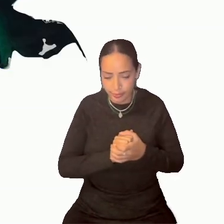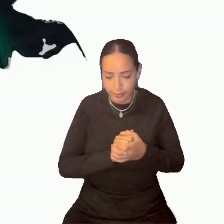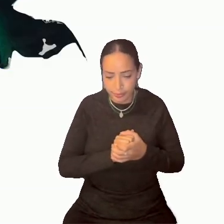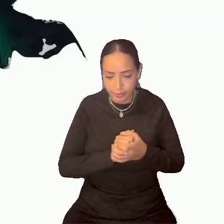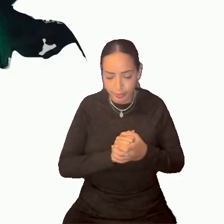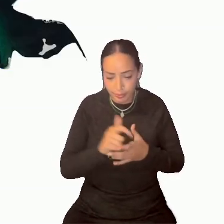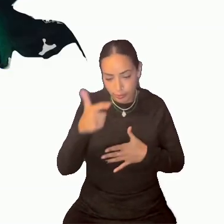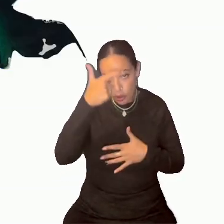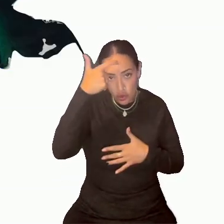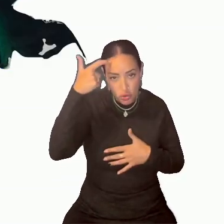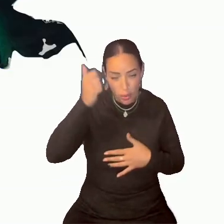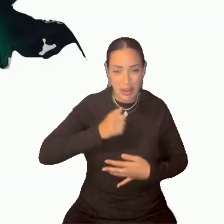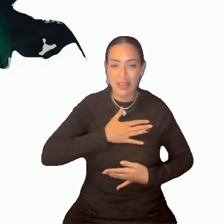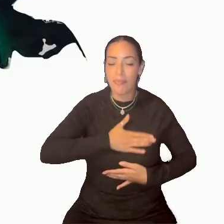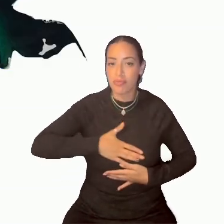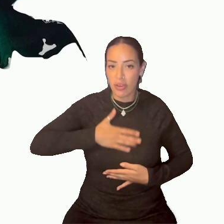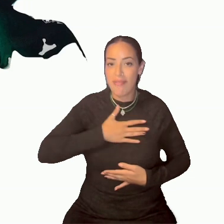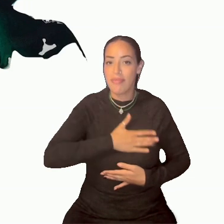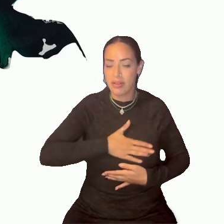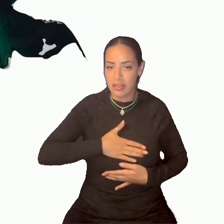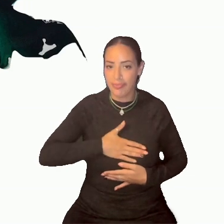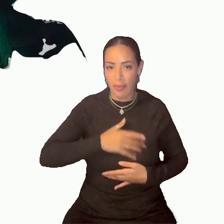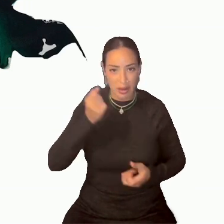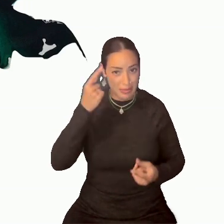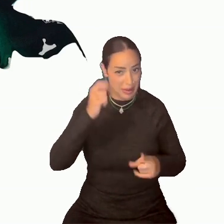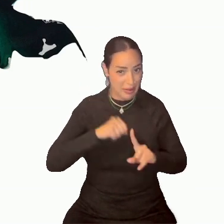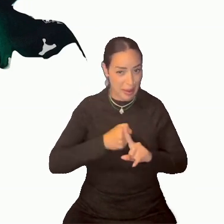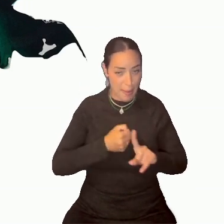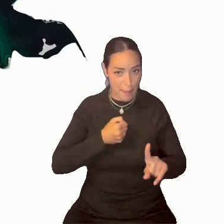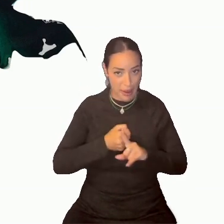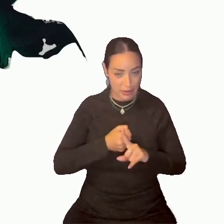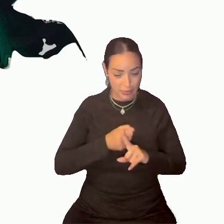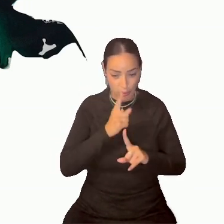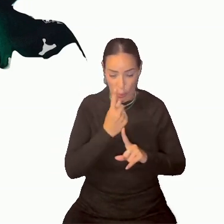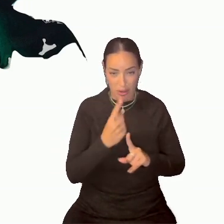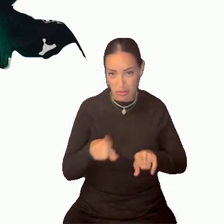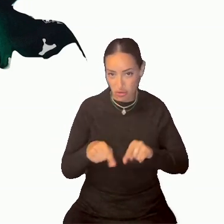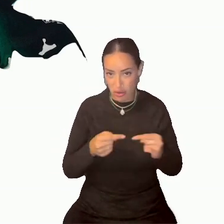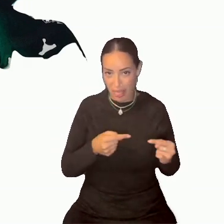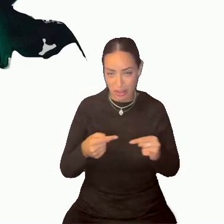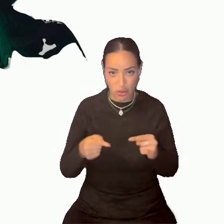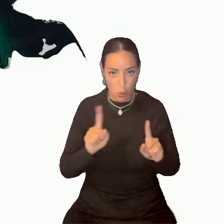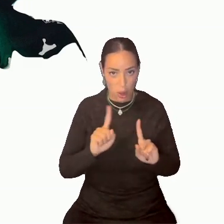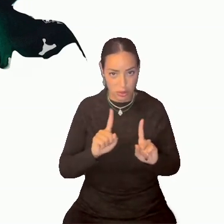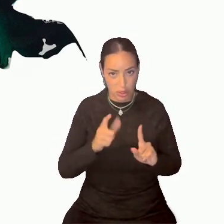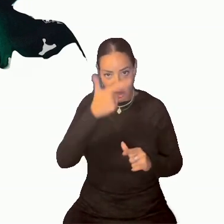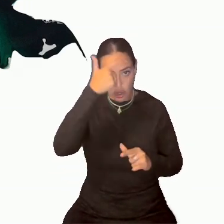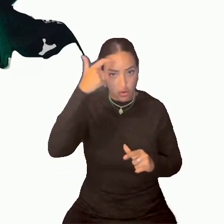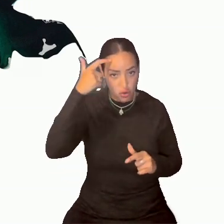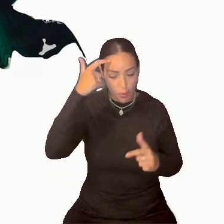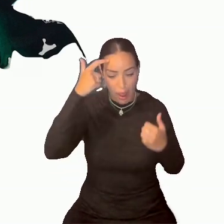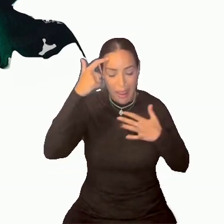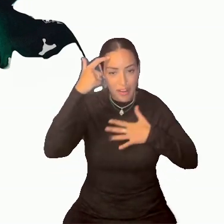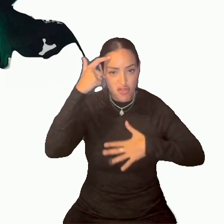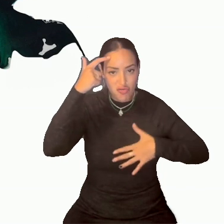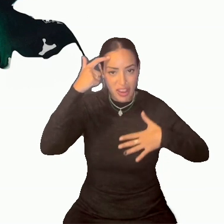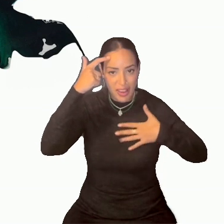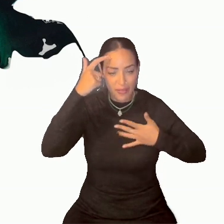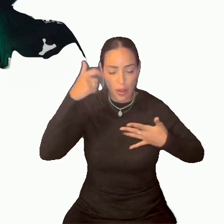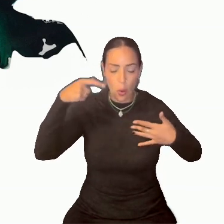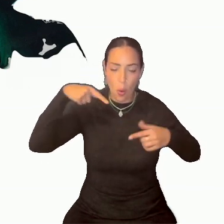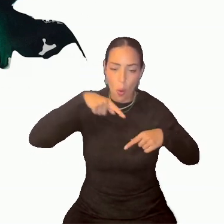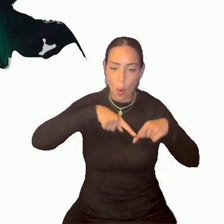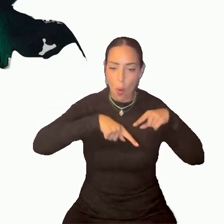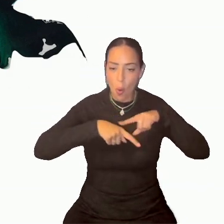Understanding the impact of traumatic bereavement. One of the challenges of working with traumatic bereavement is that trauma and grief are intertwined.